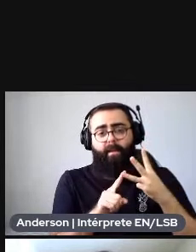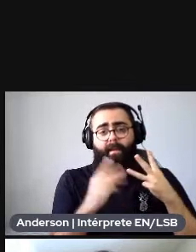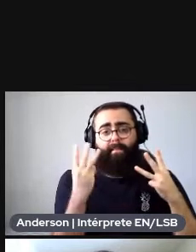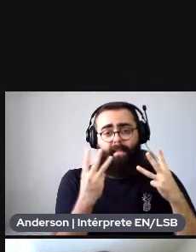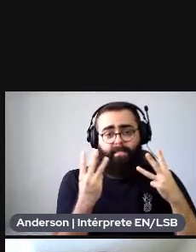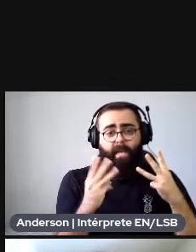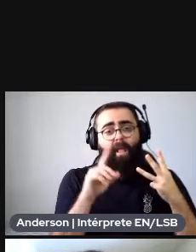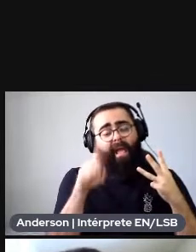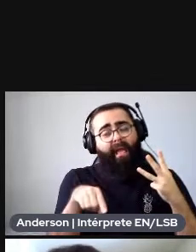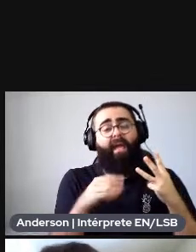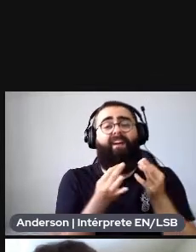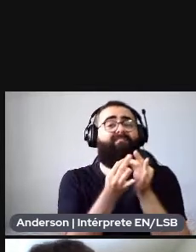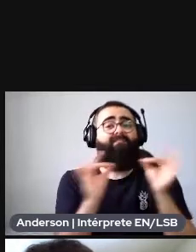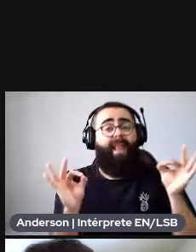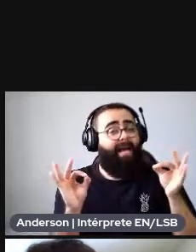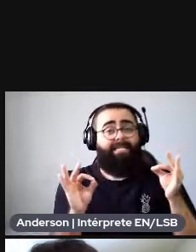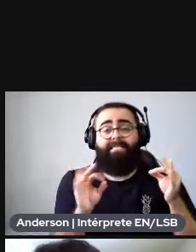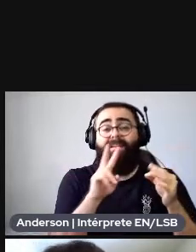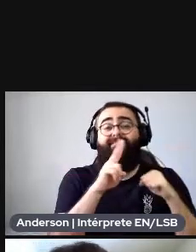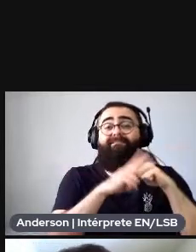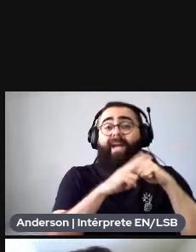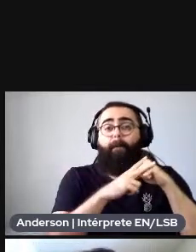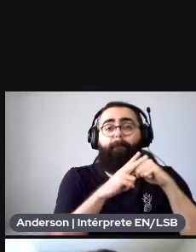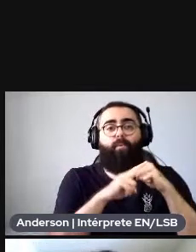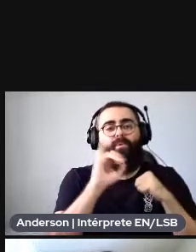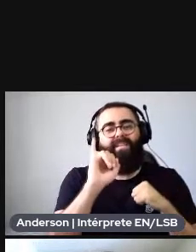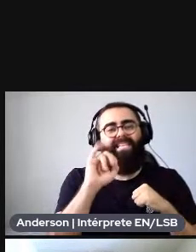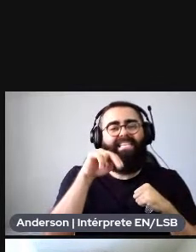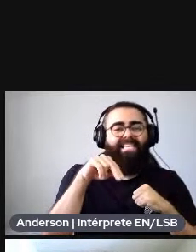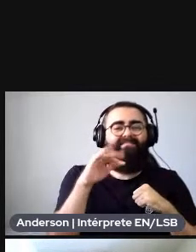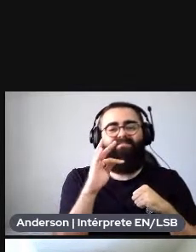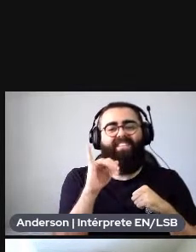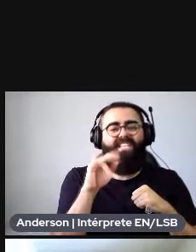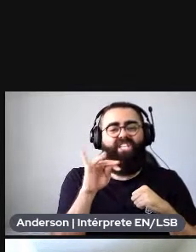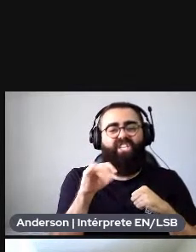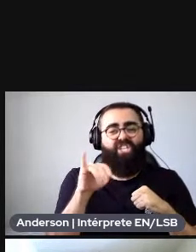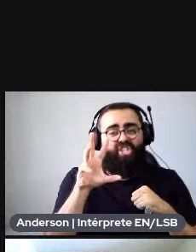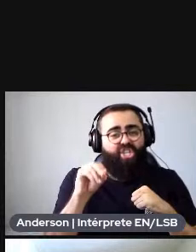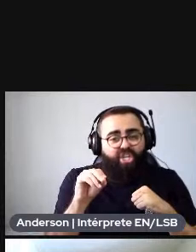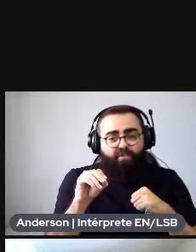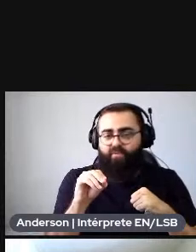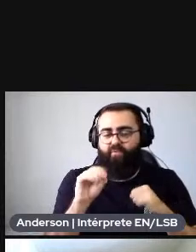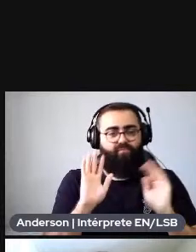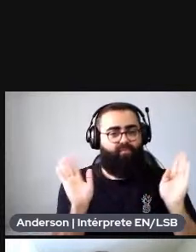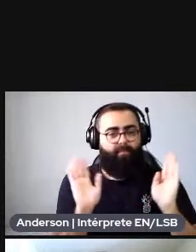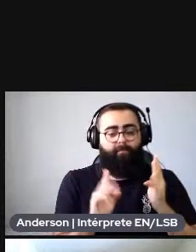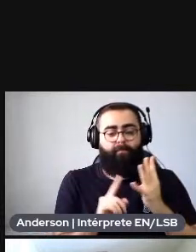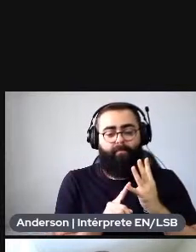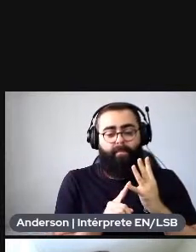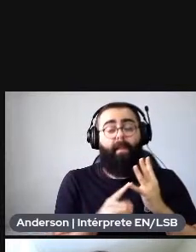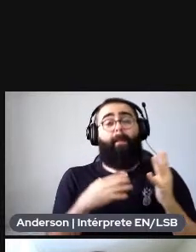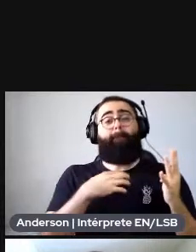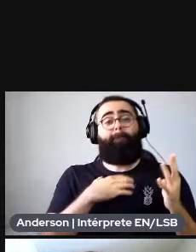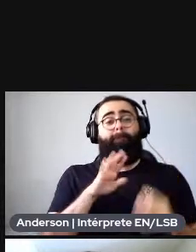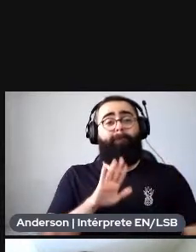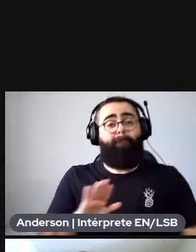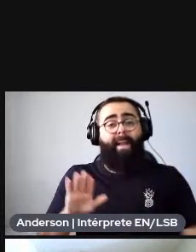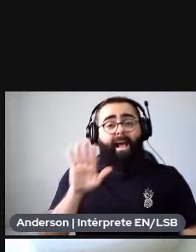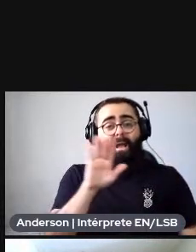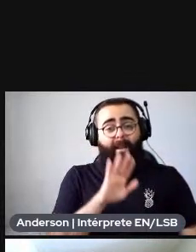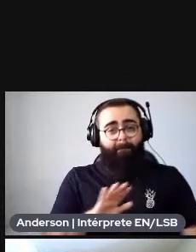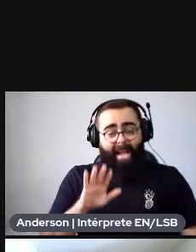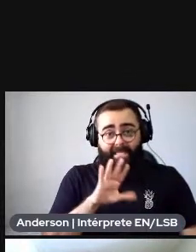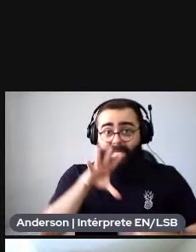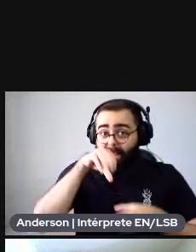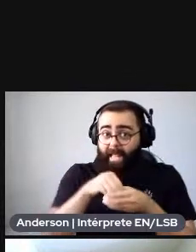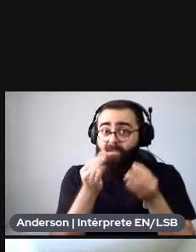event, both as the straightforward and the reverse type. The pragmatics of pseudocleft